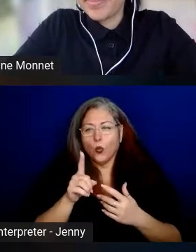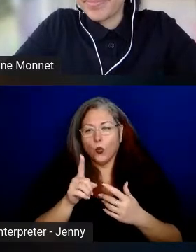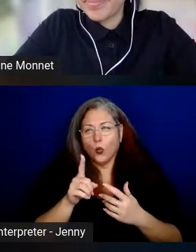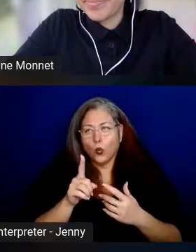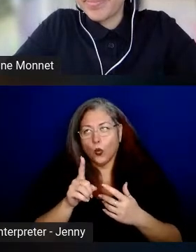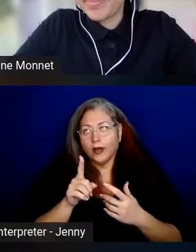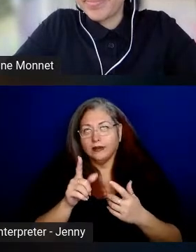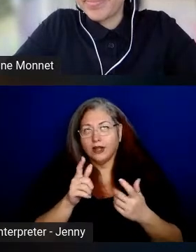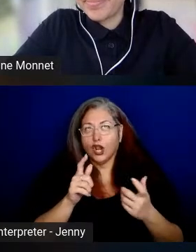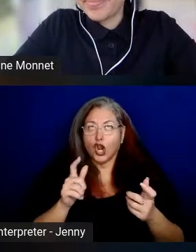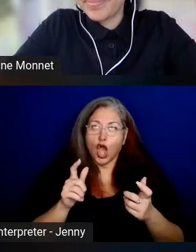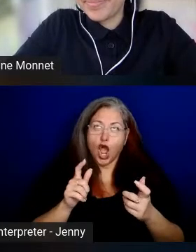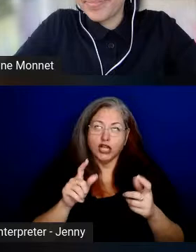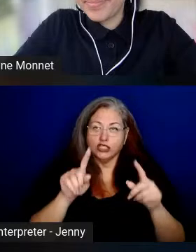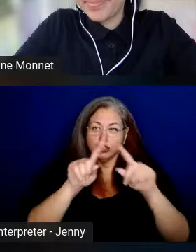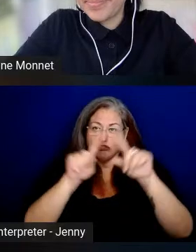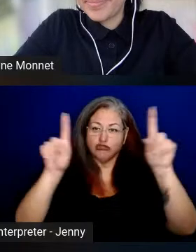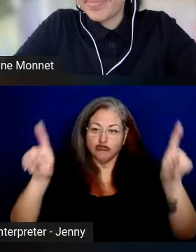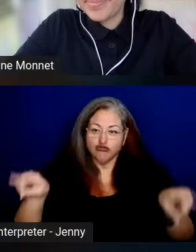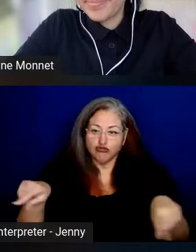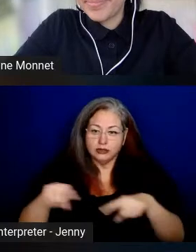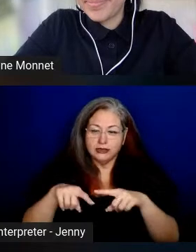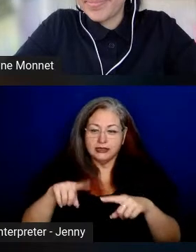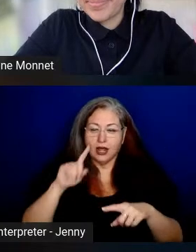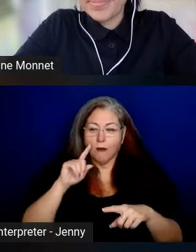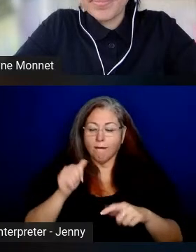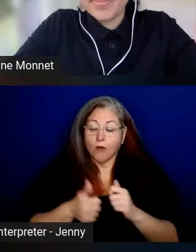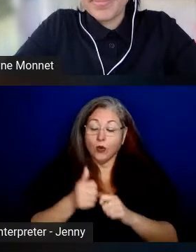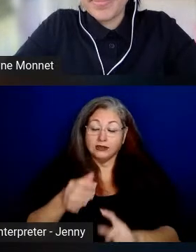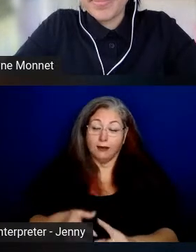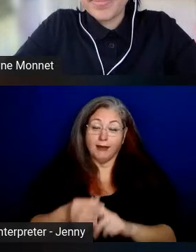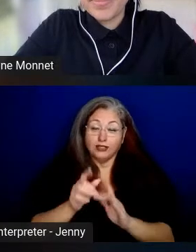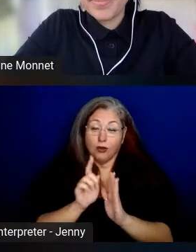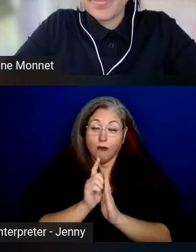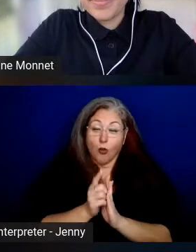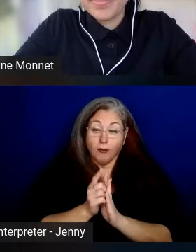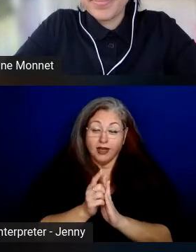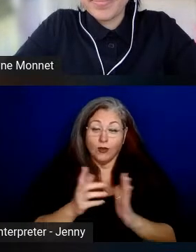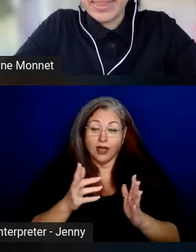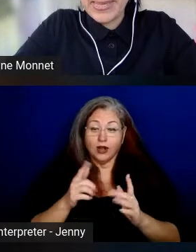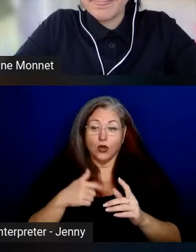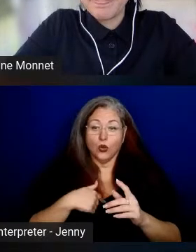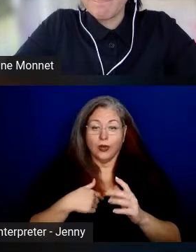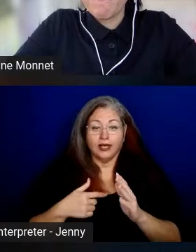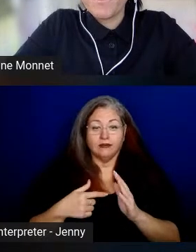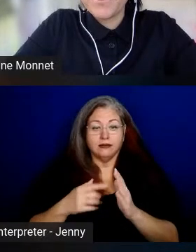one large screen. And the most special moment actually for me is when we screened the